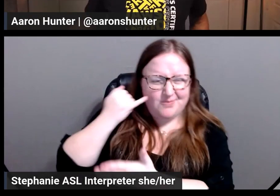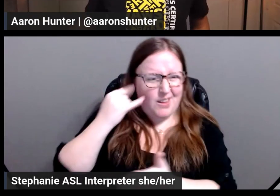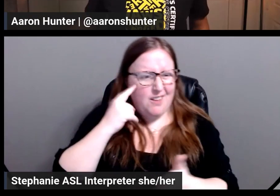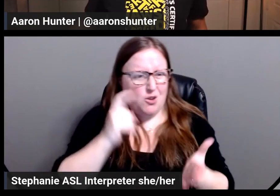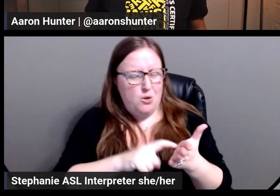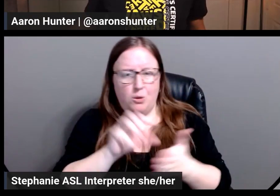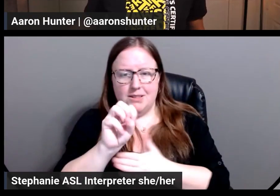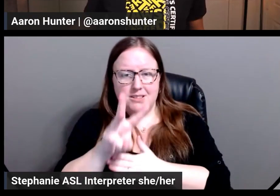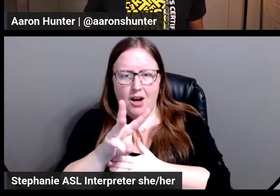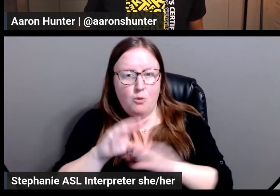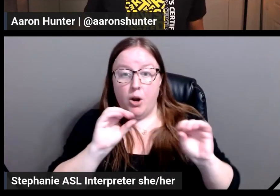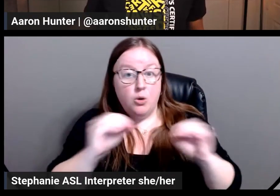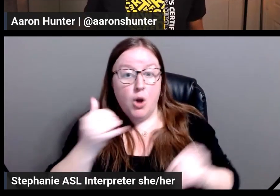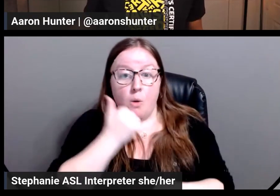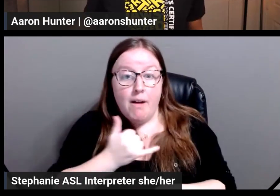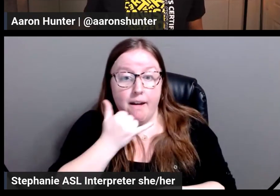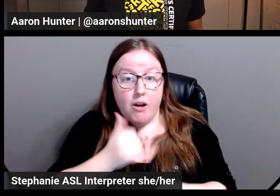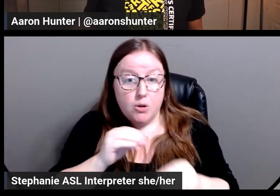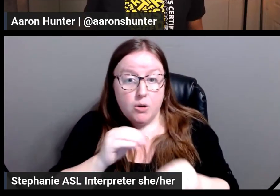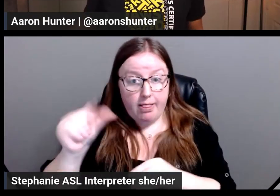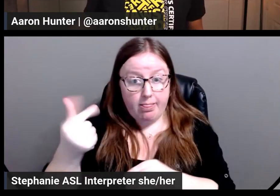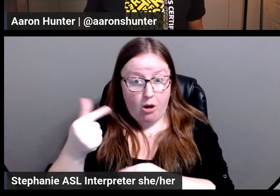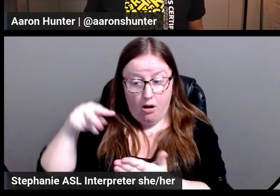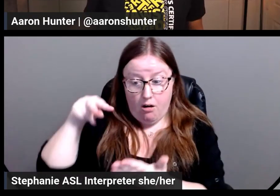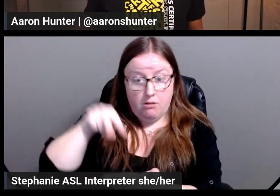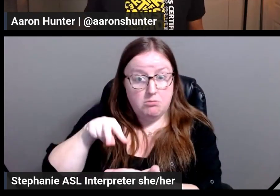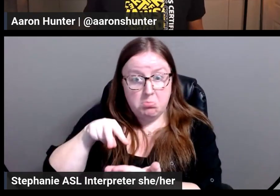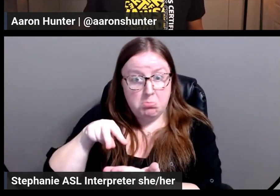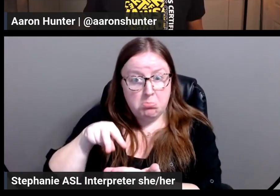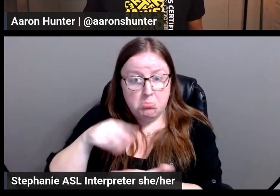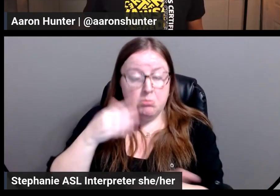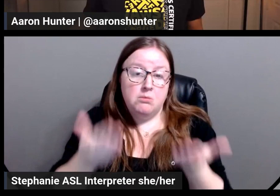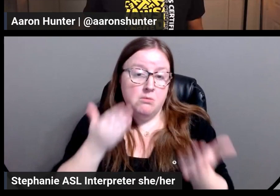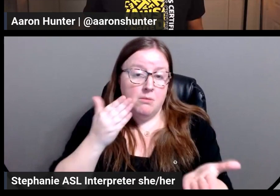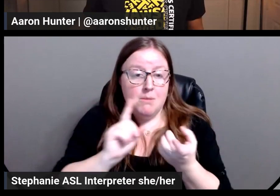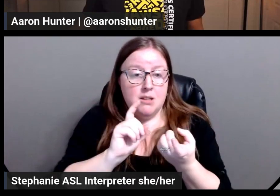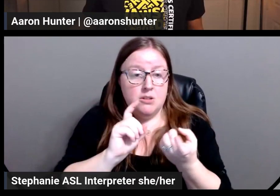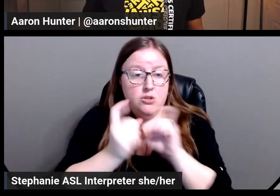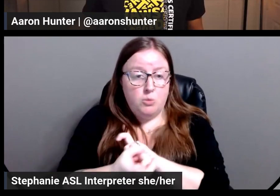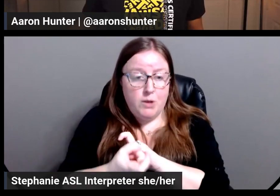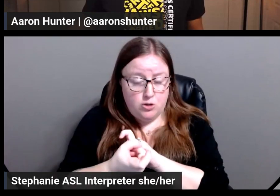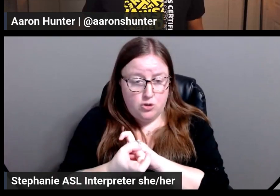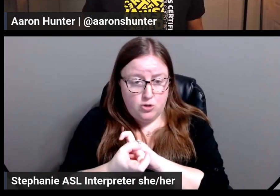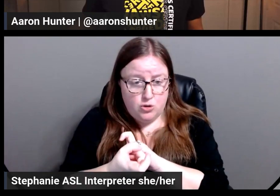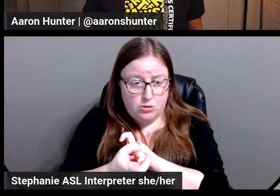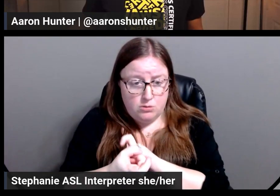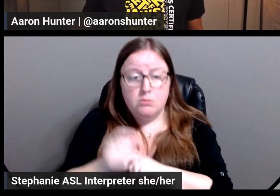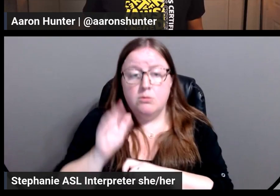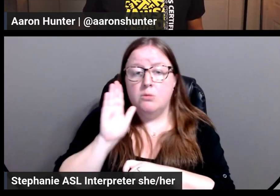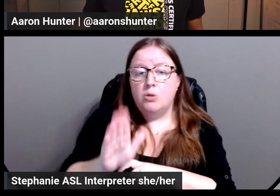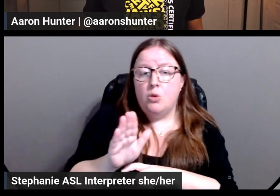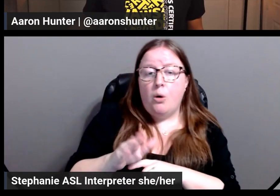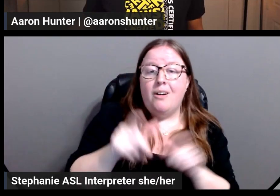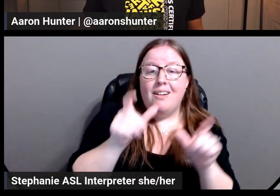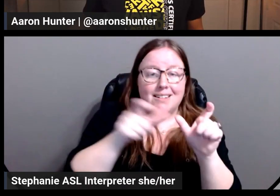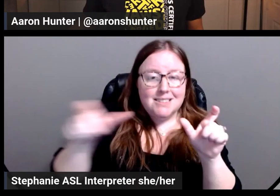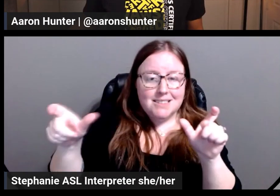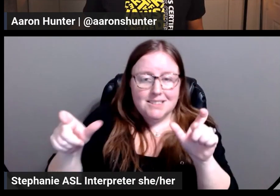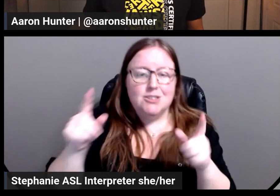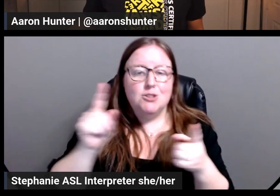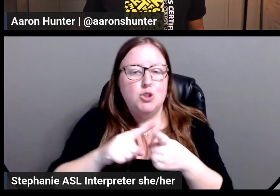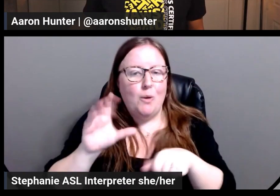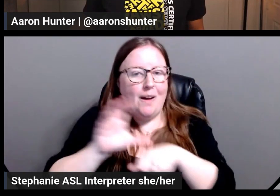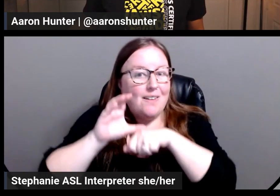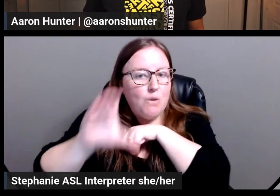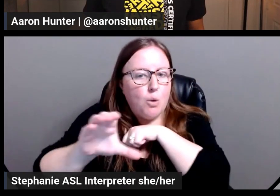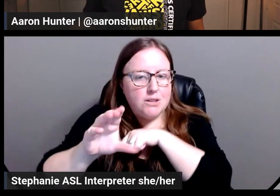errors in that log, then consider switching the your instances to enforcing